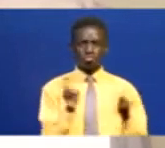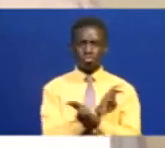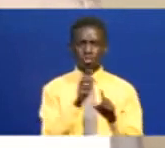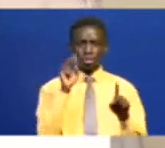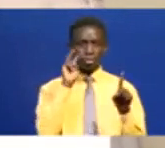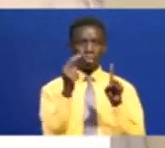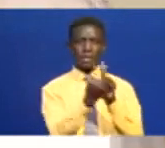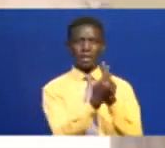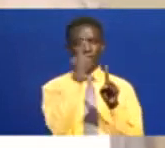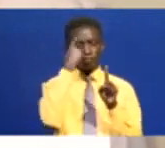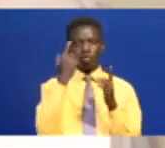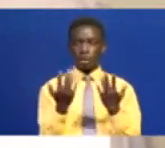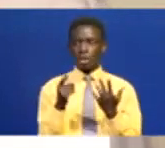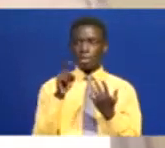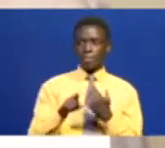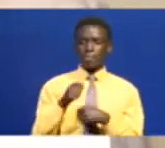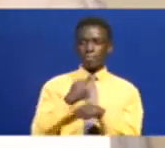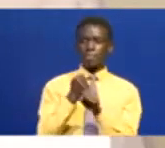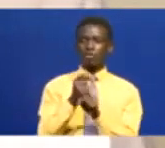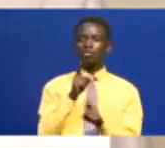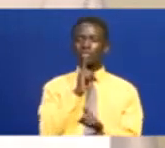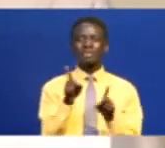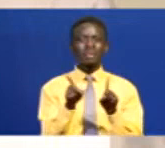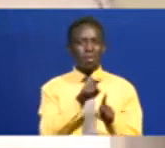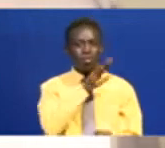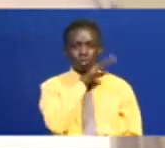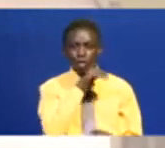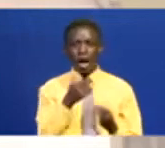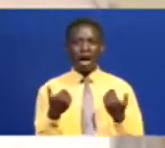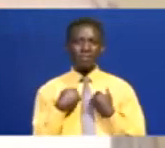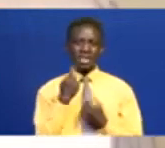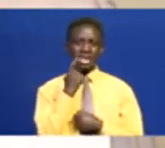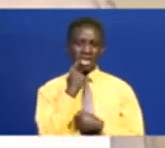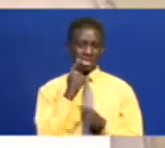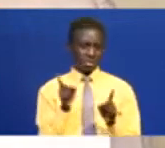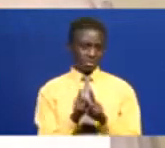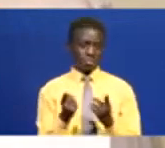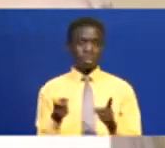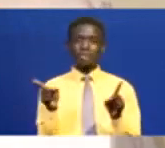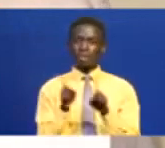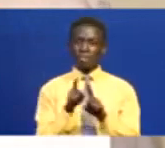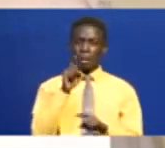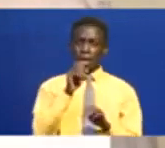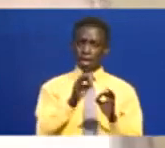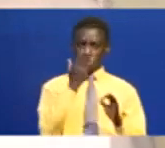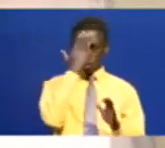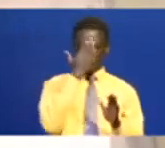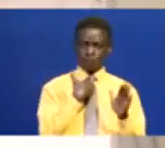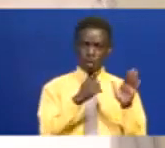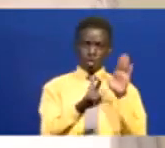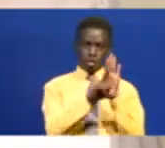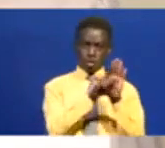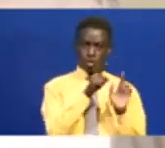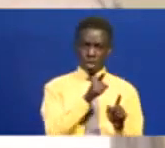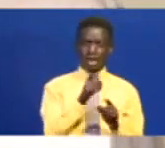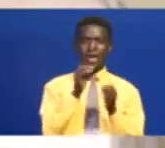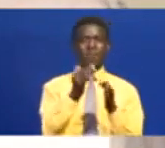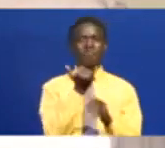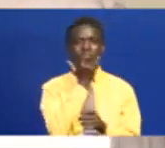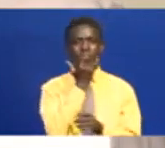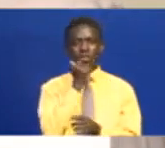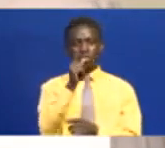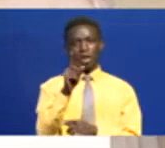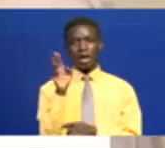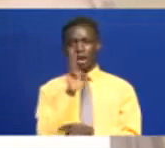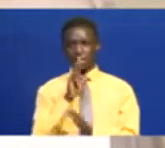perspective of the dog having the tooth so that, in as much as we have the law and the penalties, they can be imposed upon those entities that